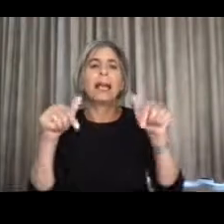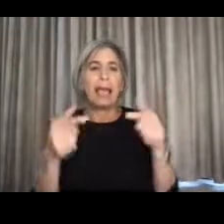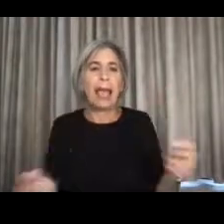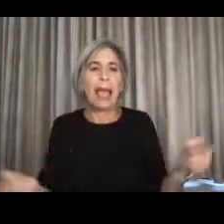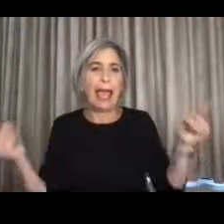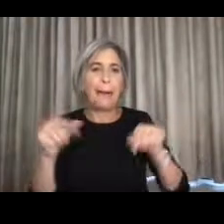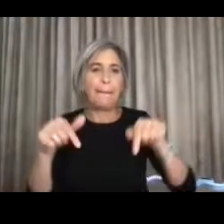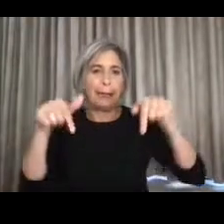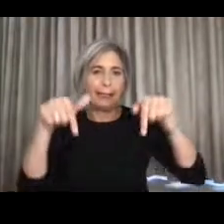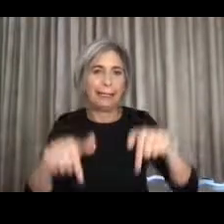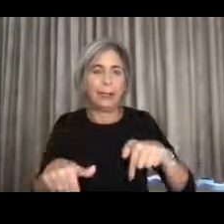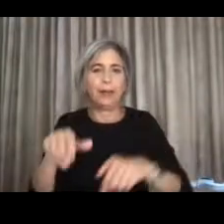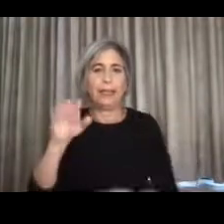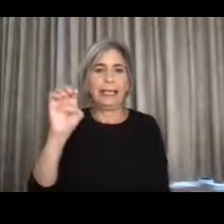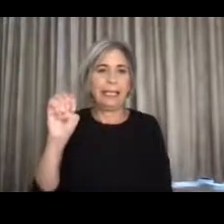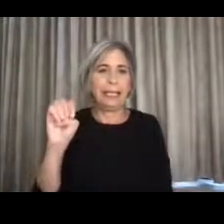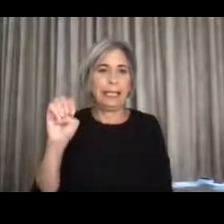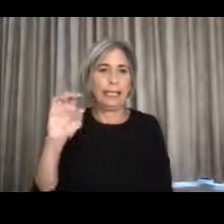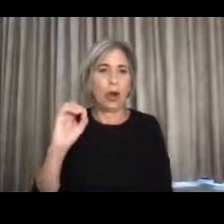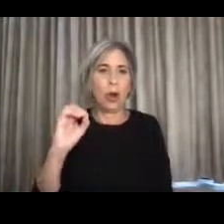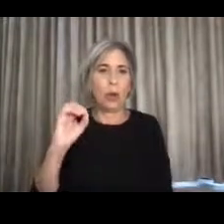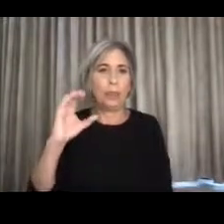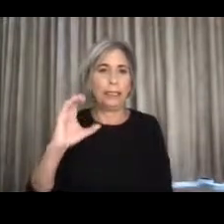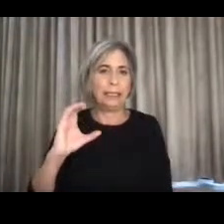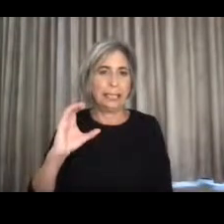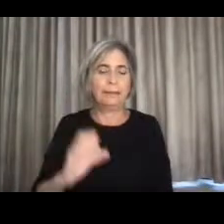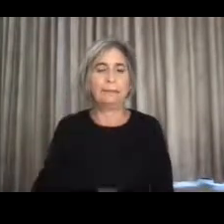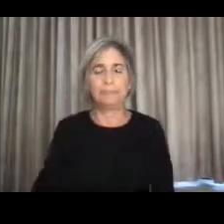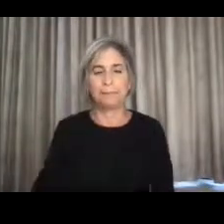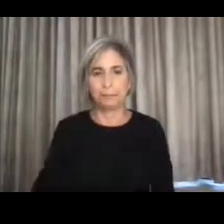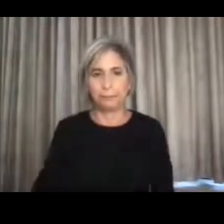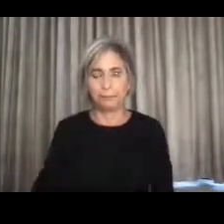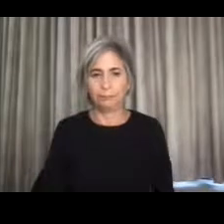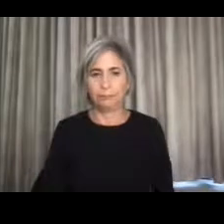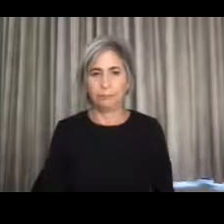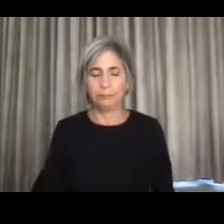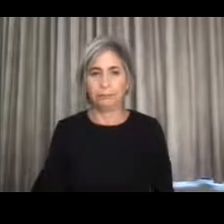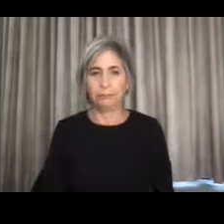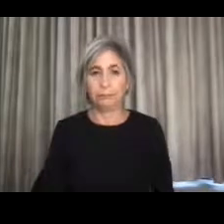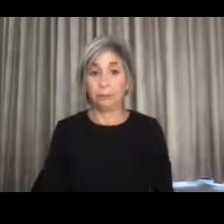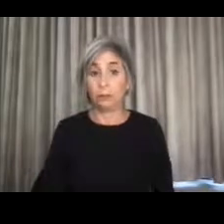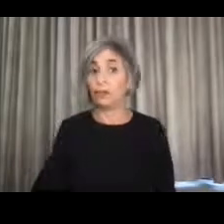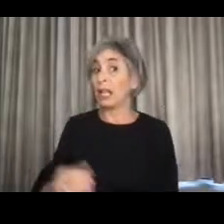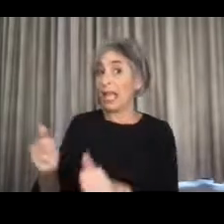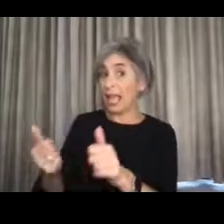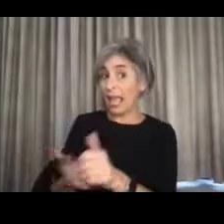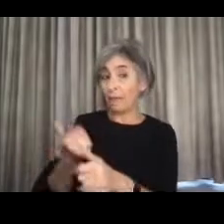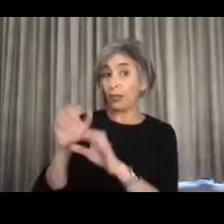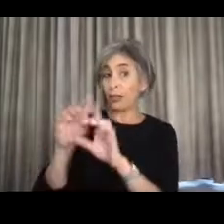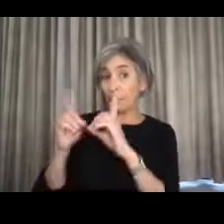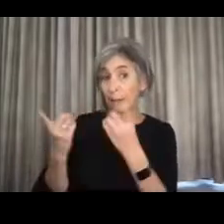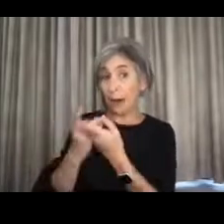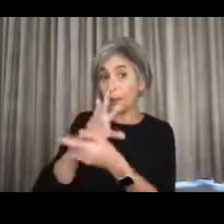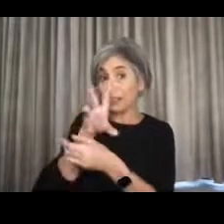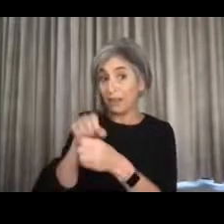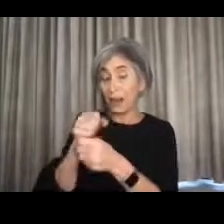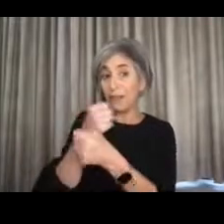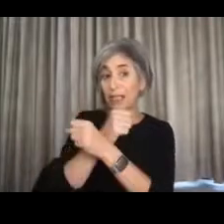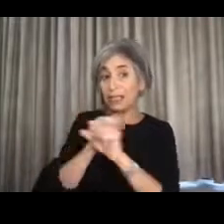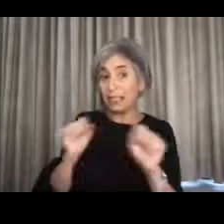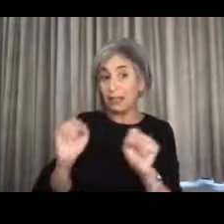over. Great. And so every single department in our city is involved in the safety of